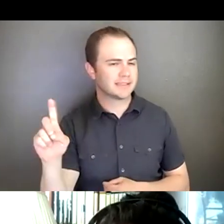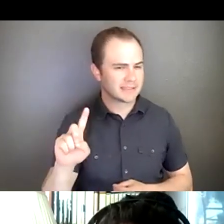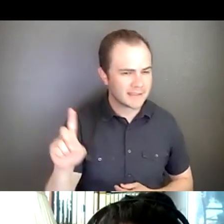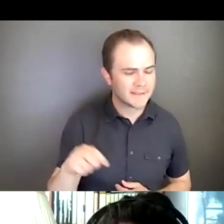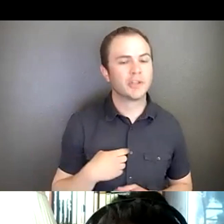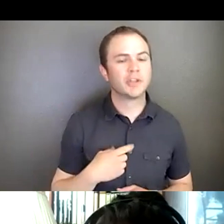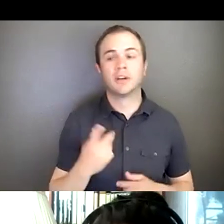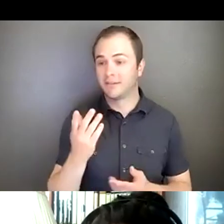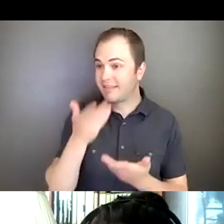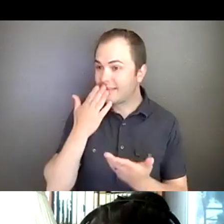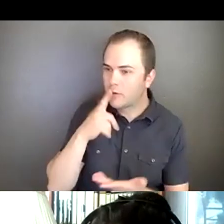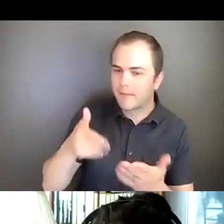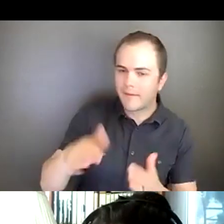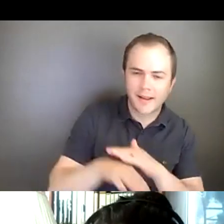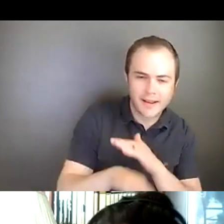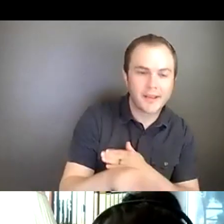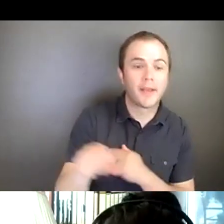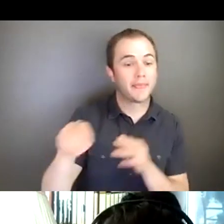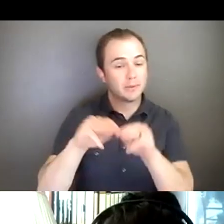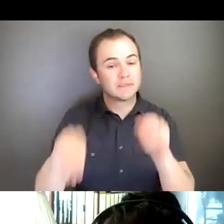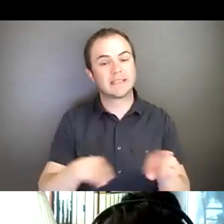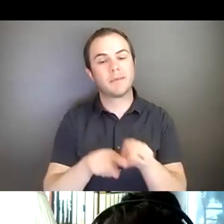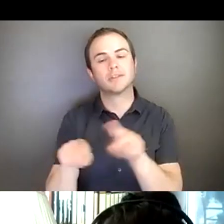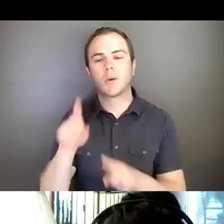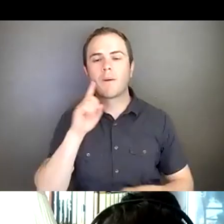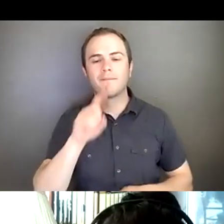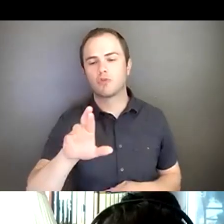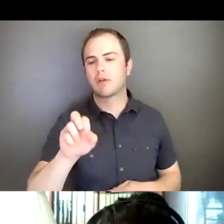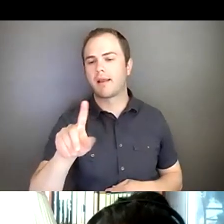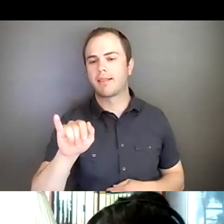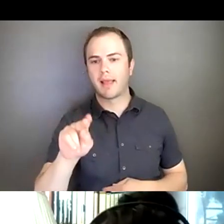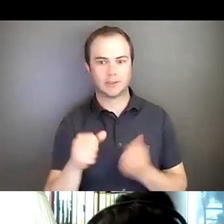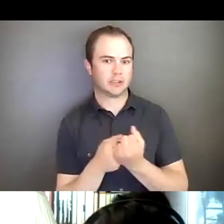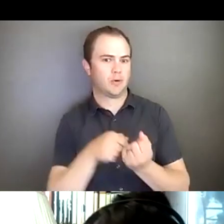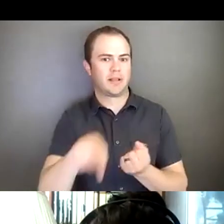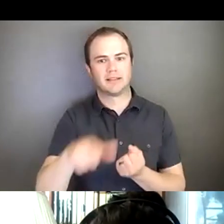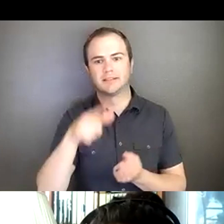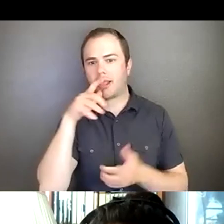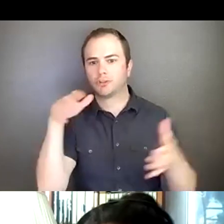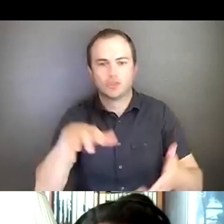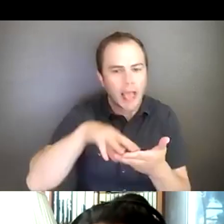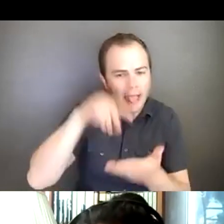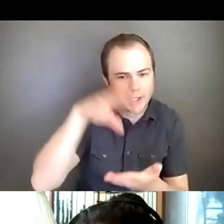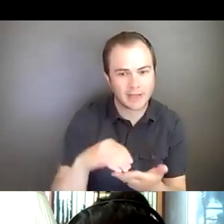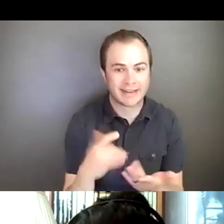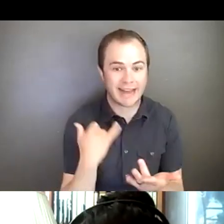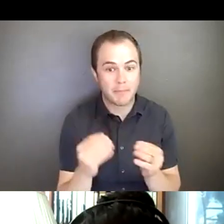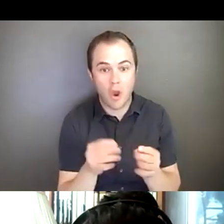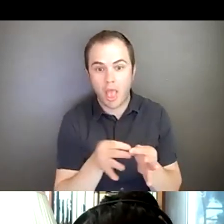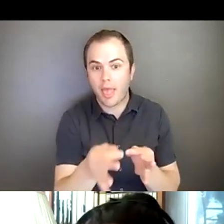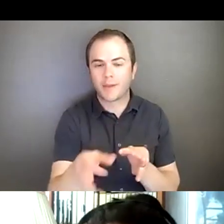Museum, and Redline for their support for today's Lunch and Learn. Now, without further ado, I'd like to introduce Amy